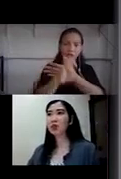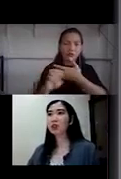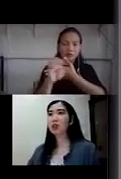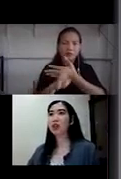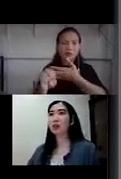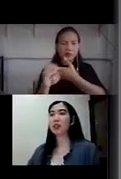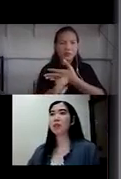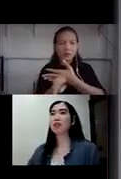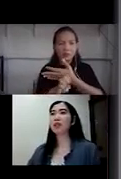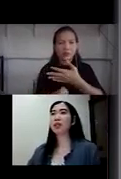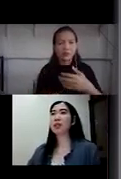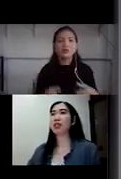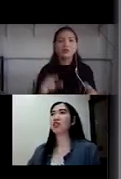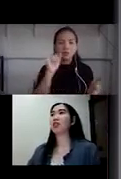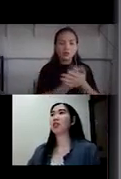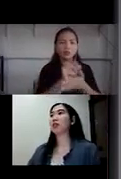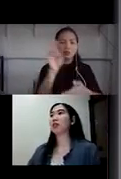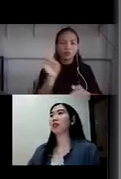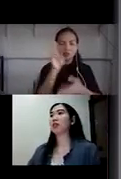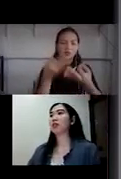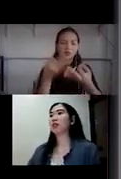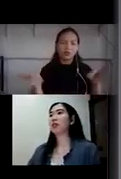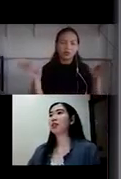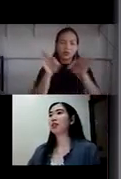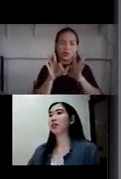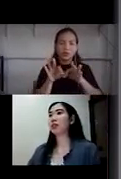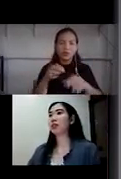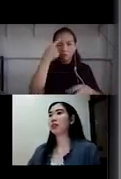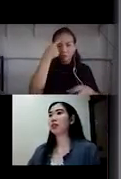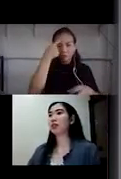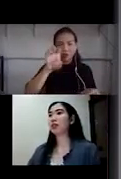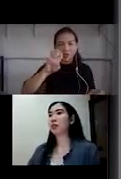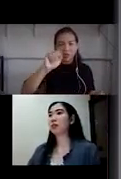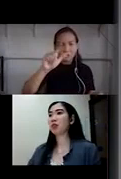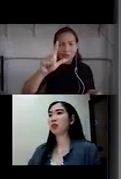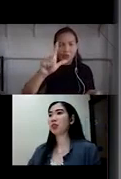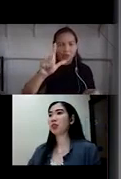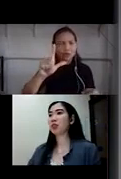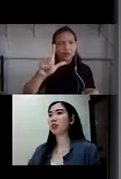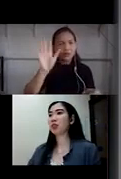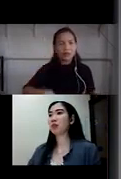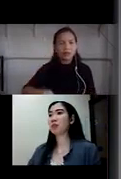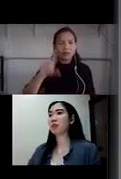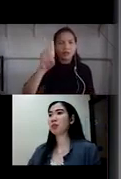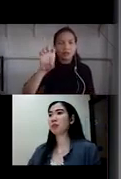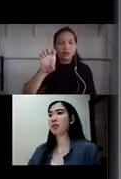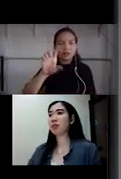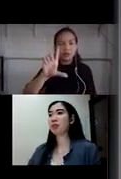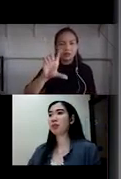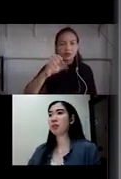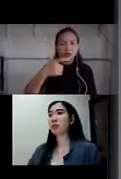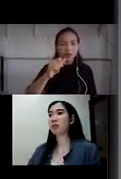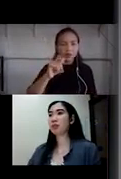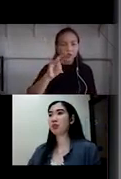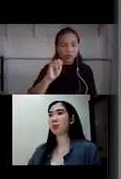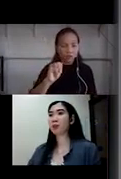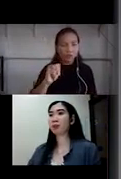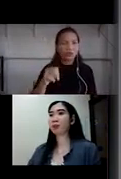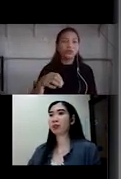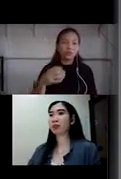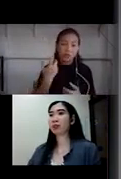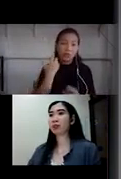the use of email delegation. Okay? Ayan. Ito yung in-email ko kanina. So, sent by